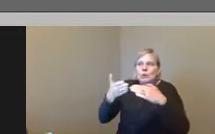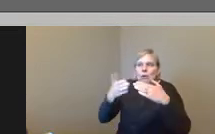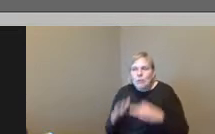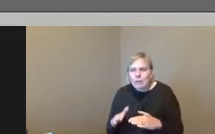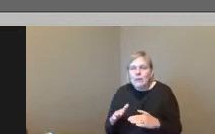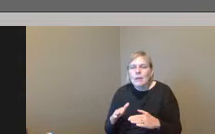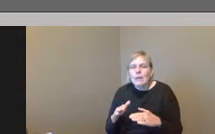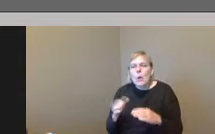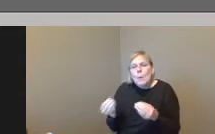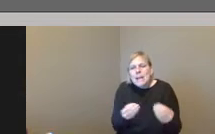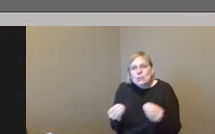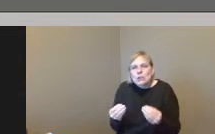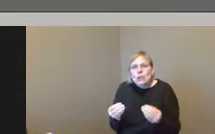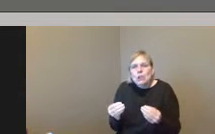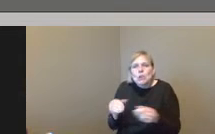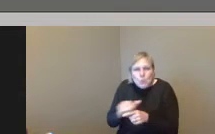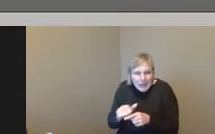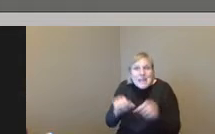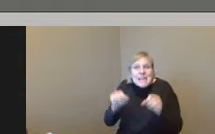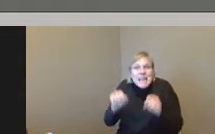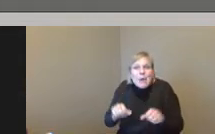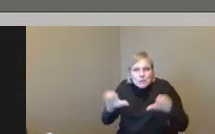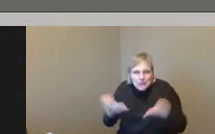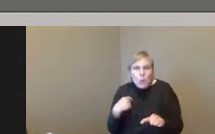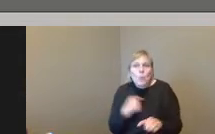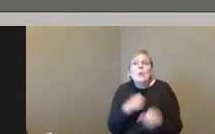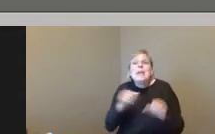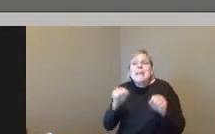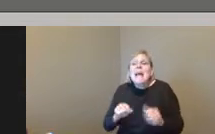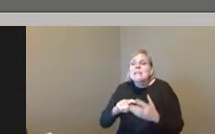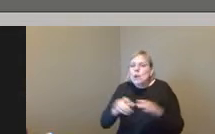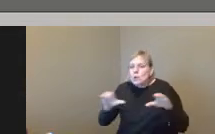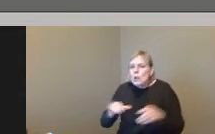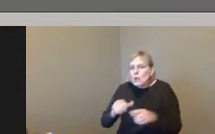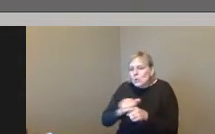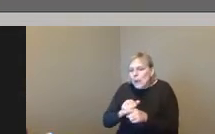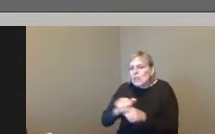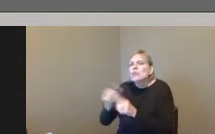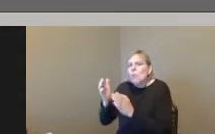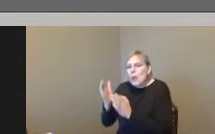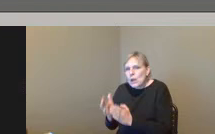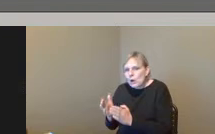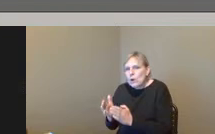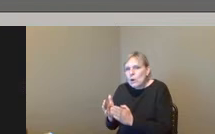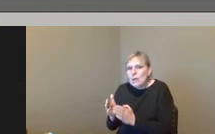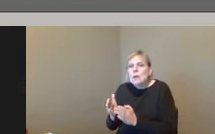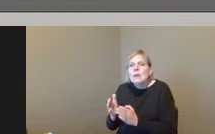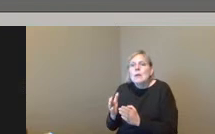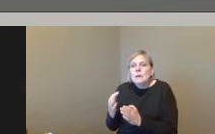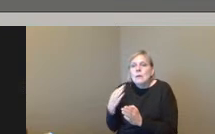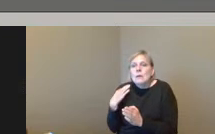training. That can be done. We can start by doing the train the trainer method with people who are volunteering to be BOC leaders or